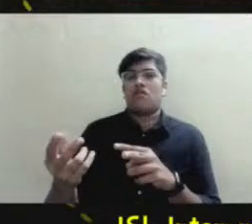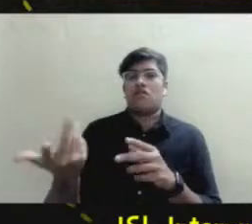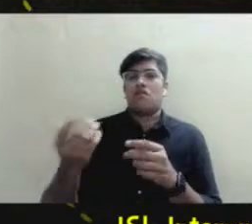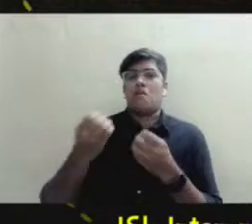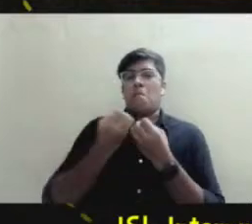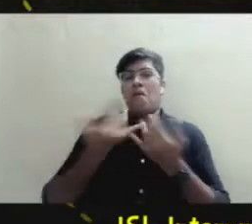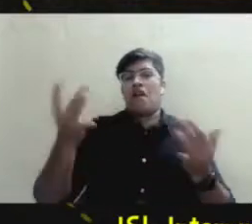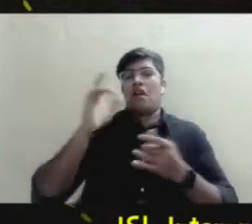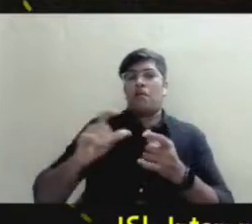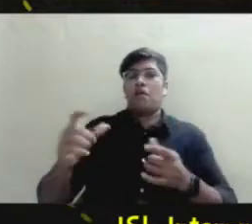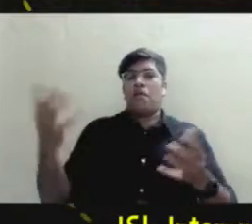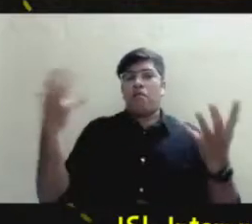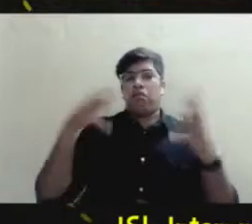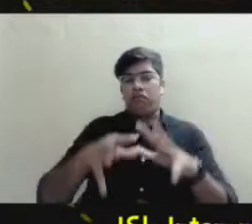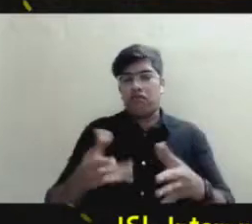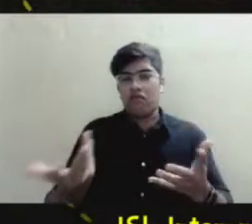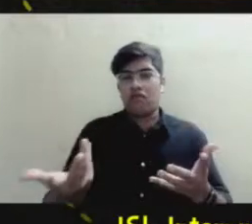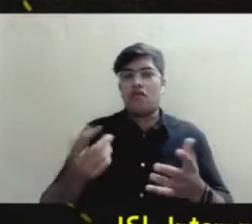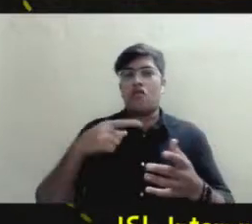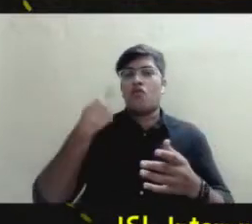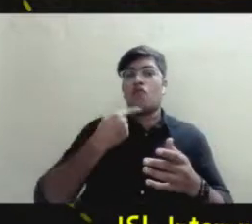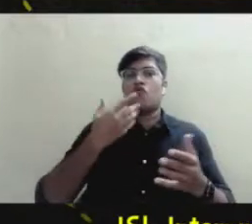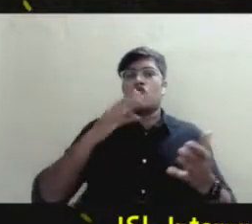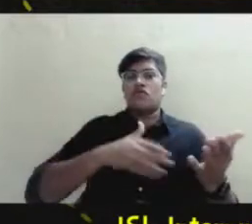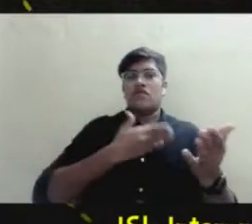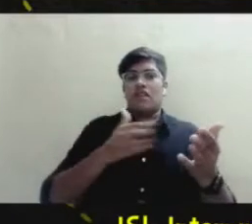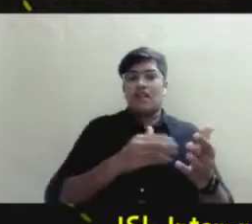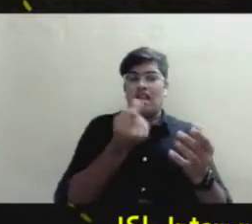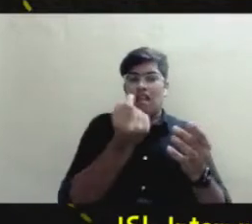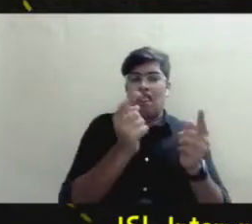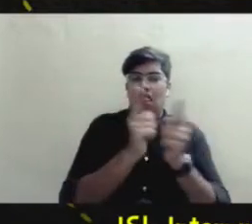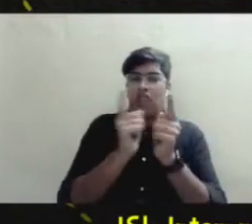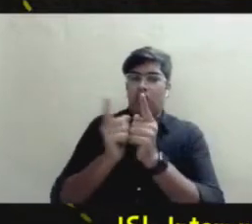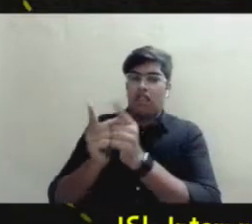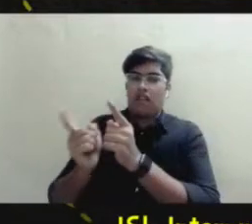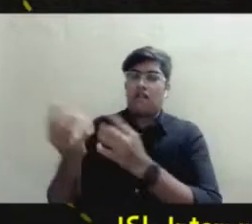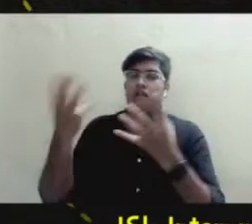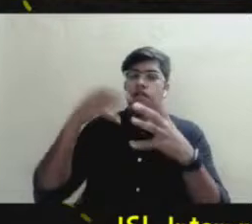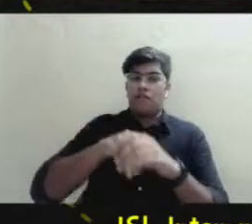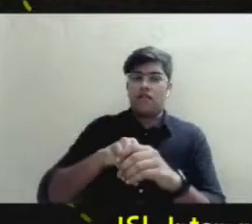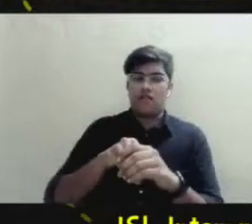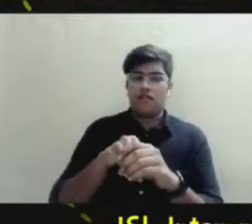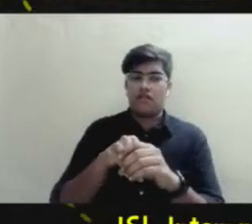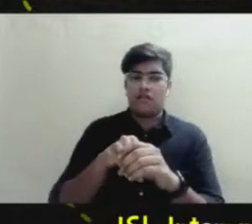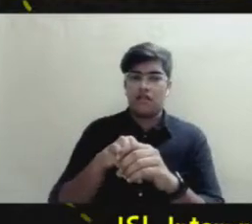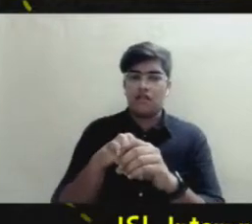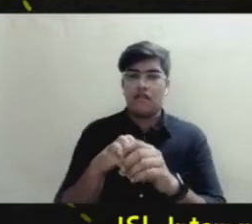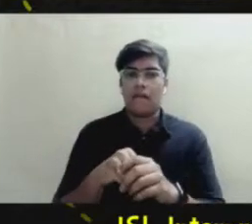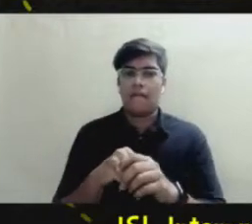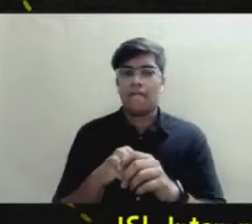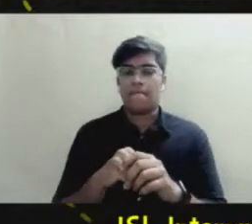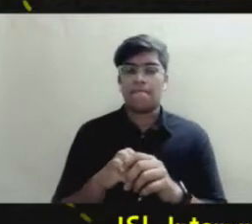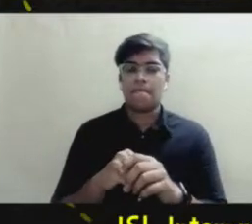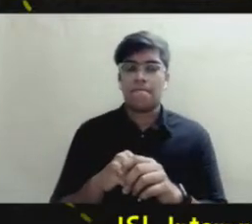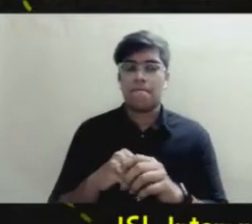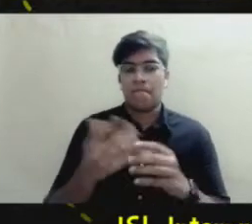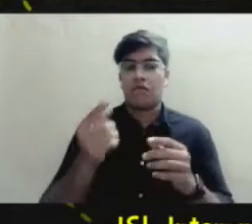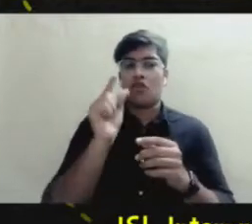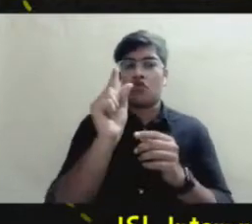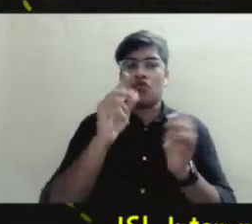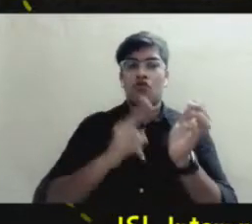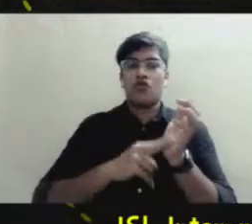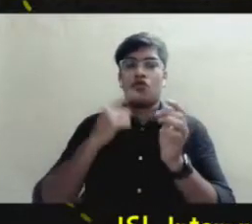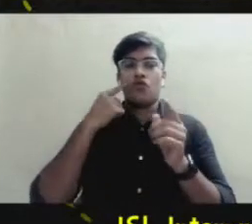with every person singing half a line or 2 words, never singing together, by the way. So the unity is shown, but we're all in